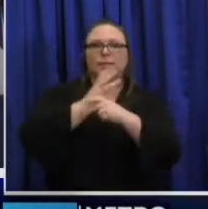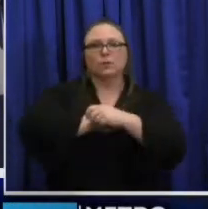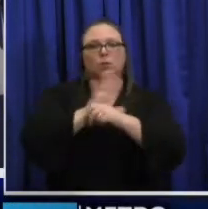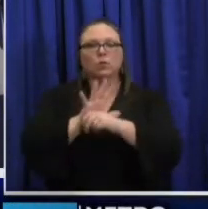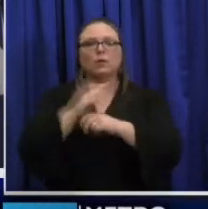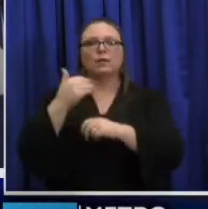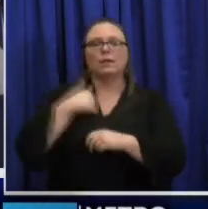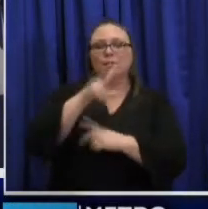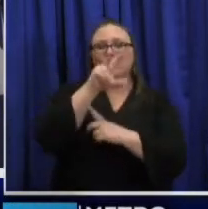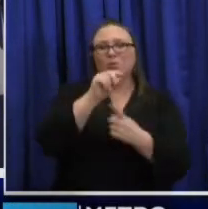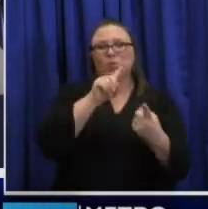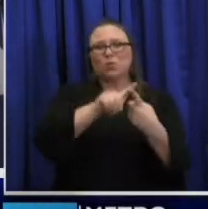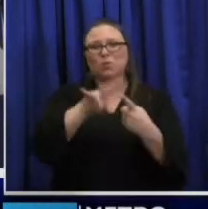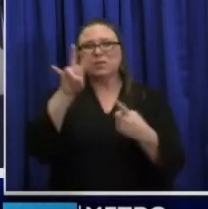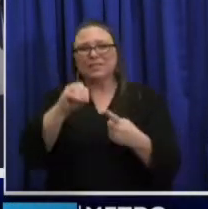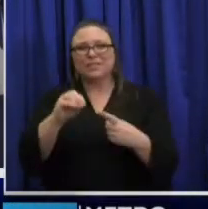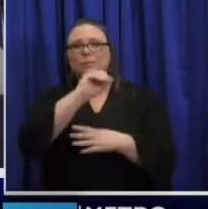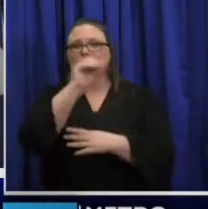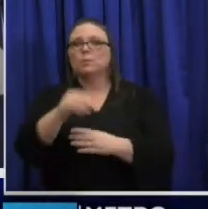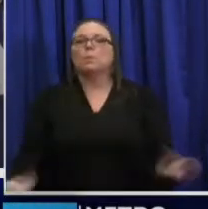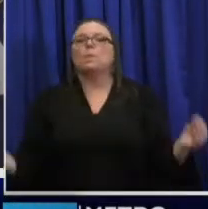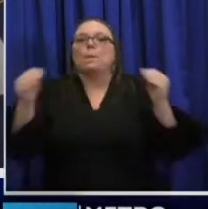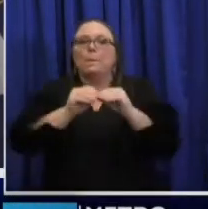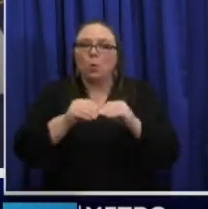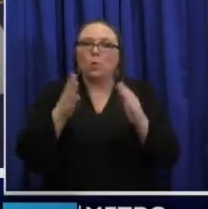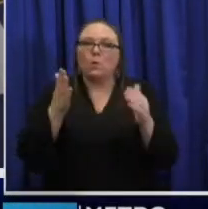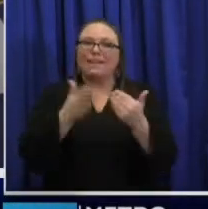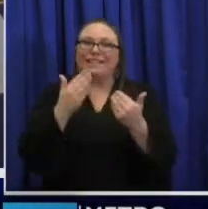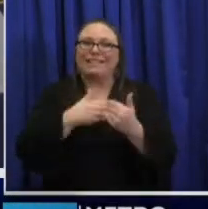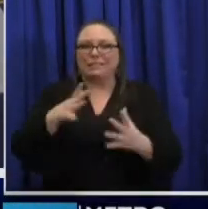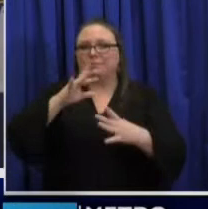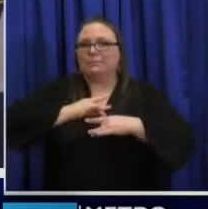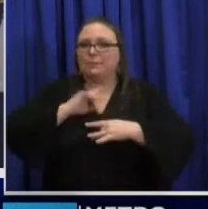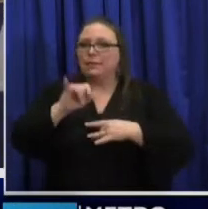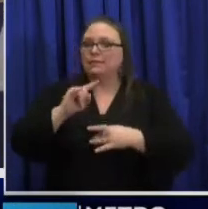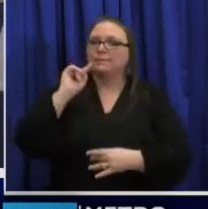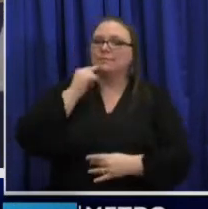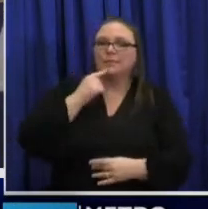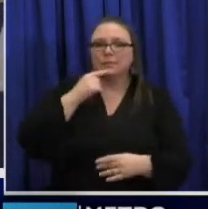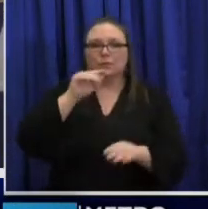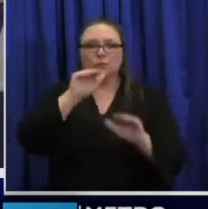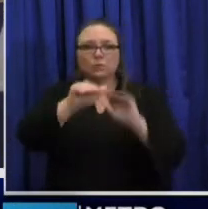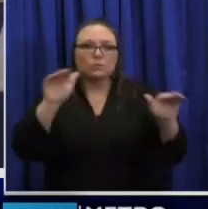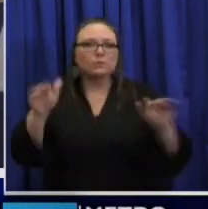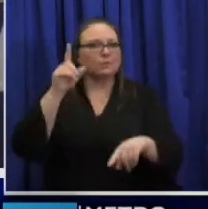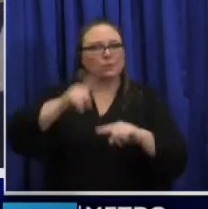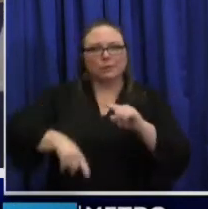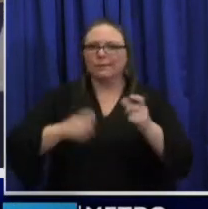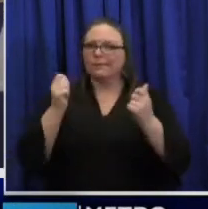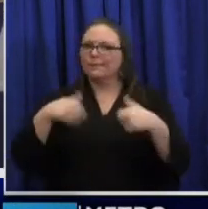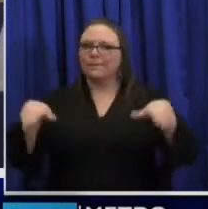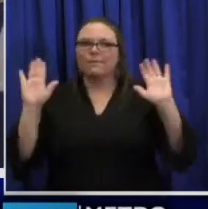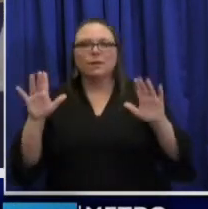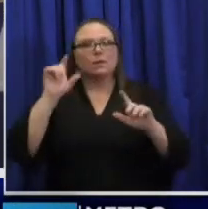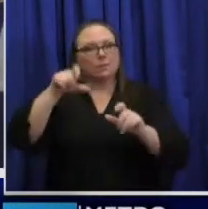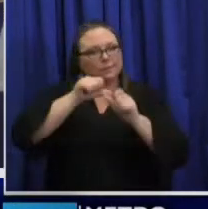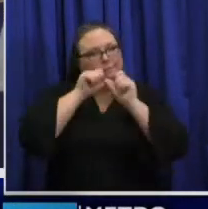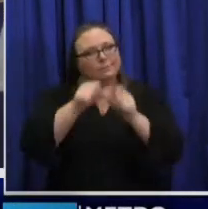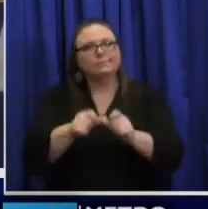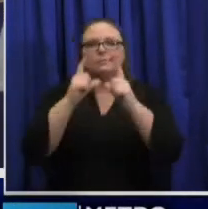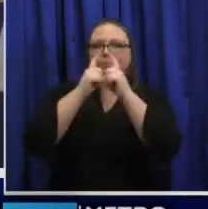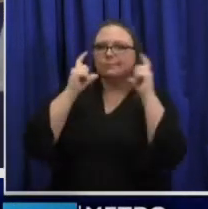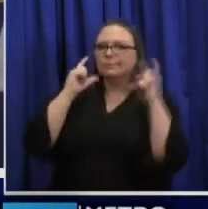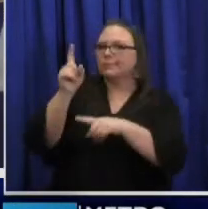to 70% more contagious, and this is a serious reminder that we cannot let our guard down. We need to continue to wear our